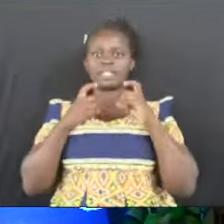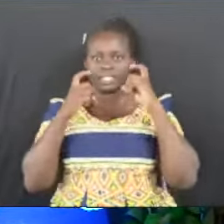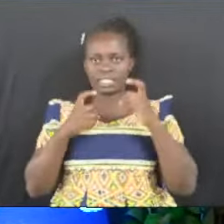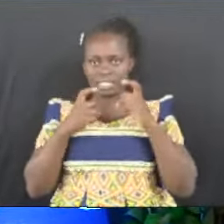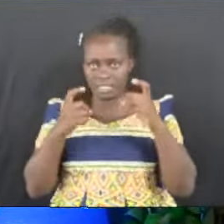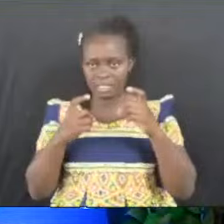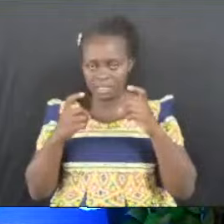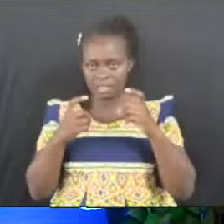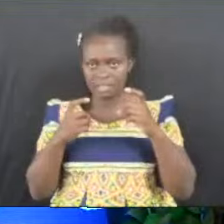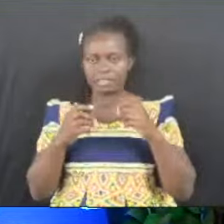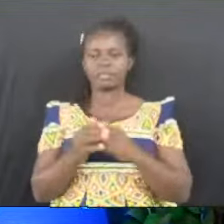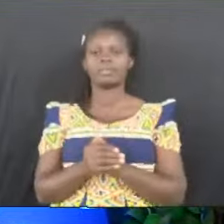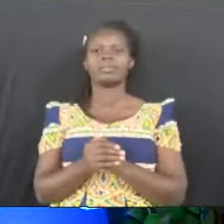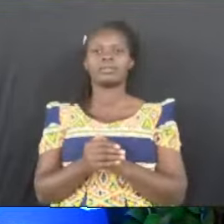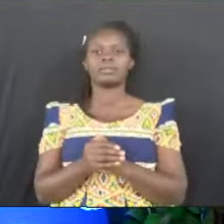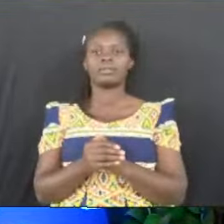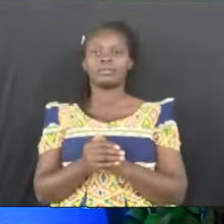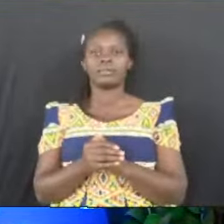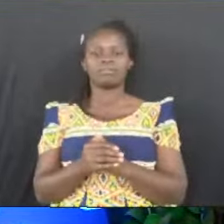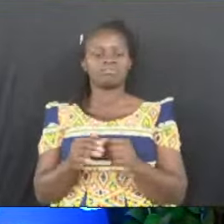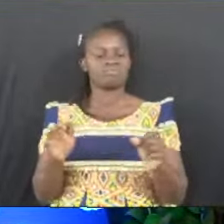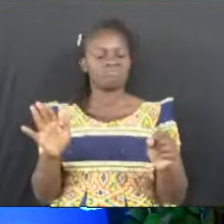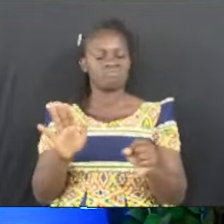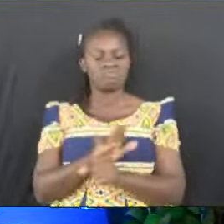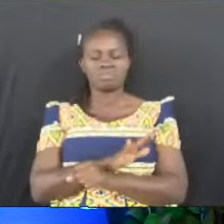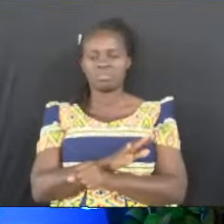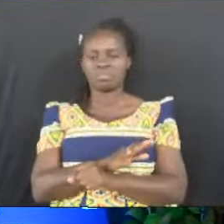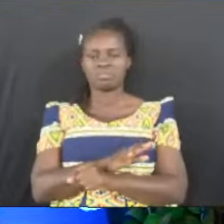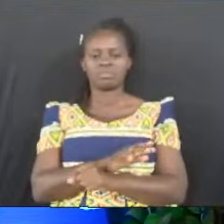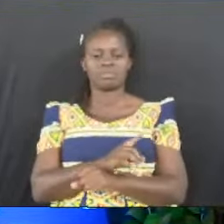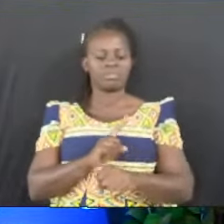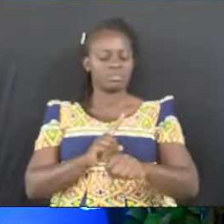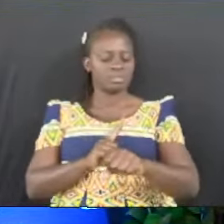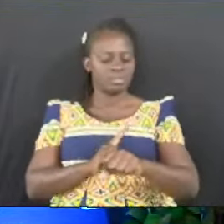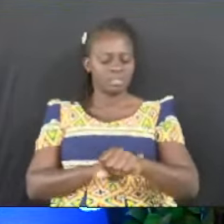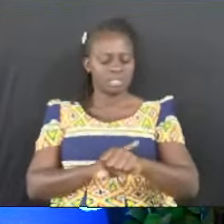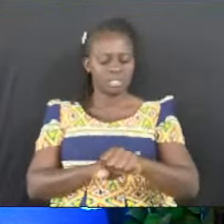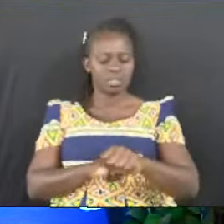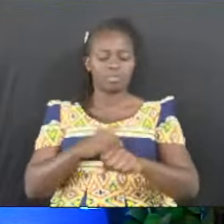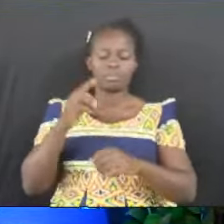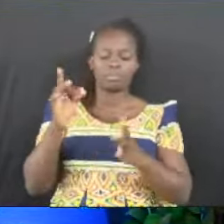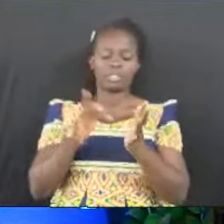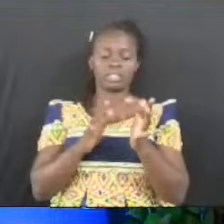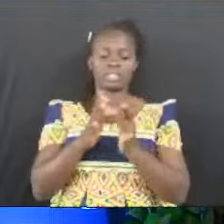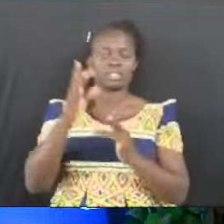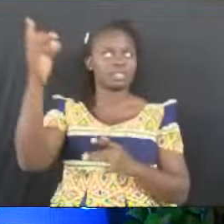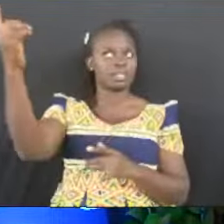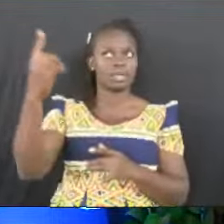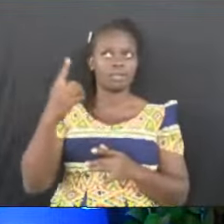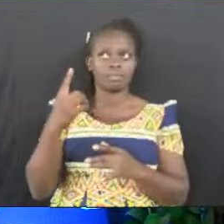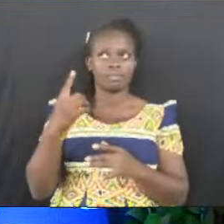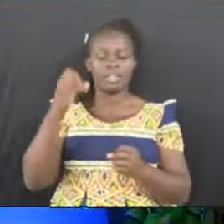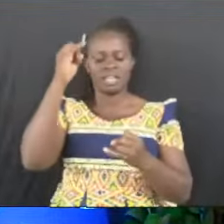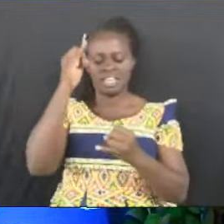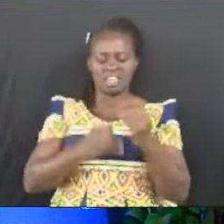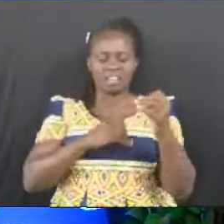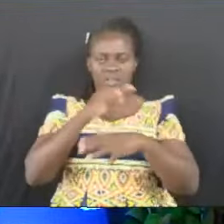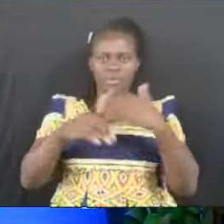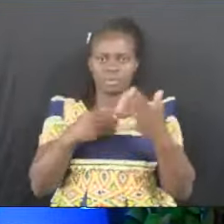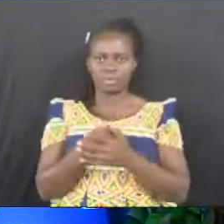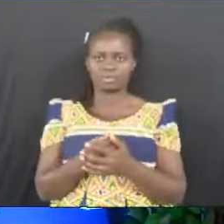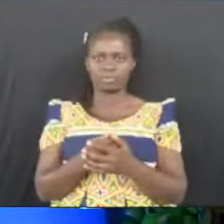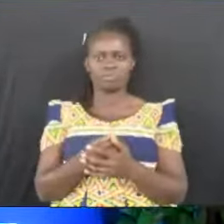and the presence of sin soon when he will come and put an end to all evil. So I